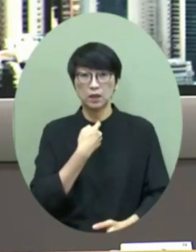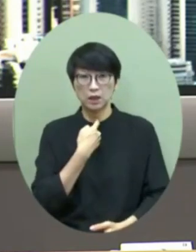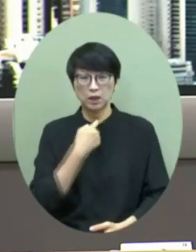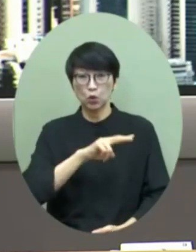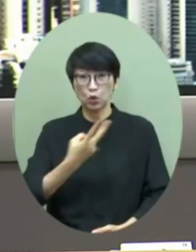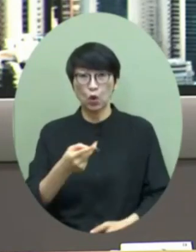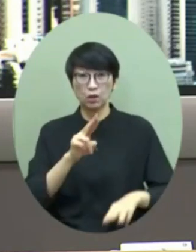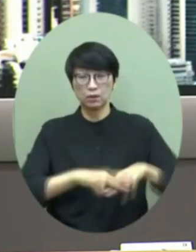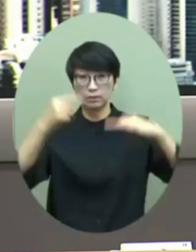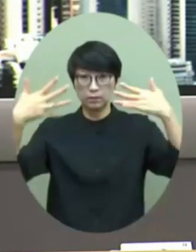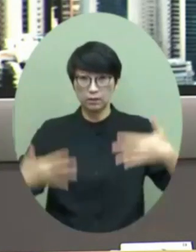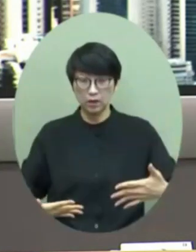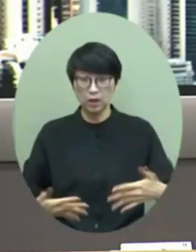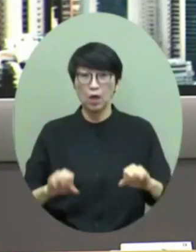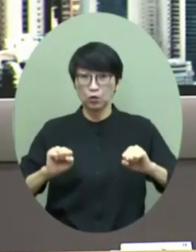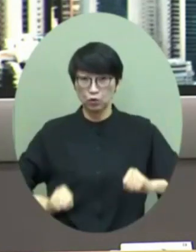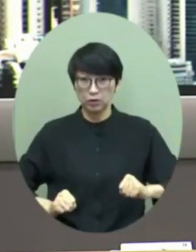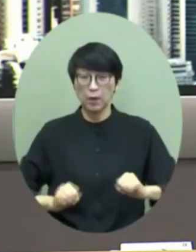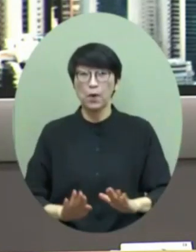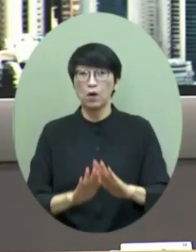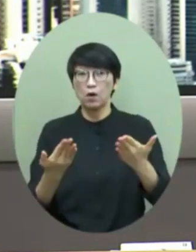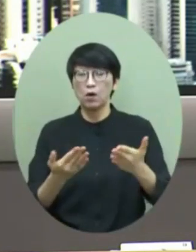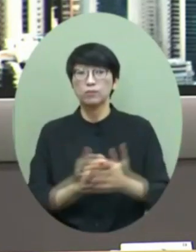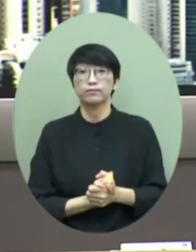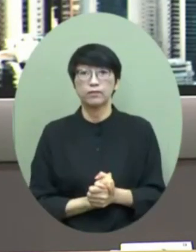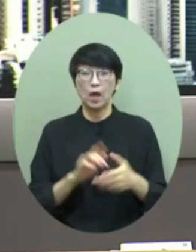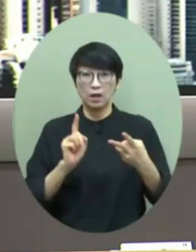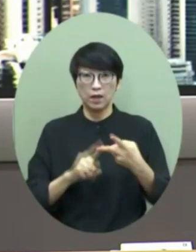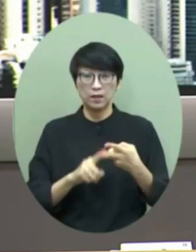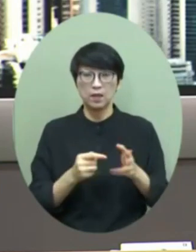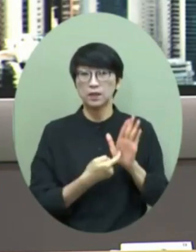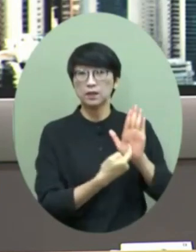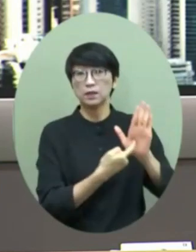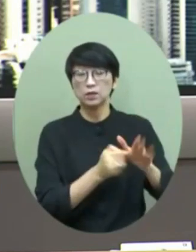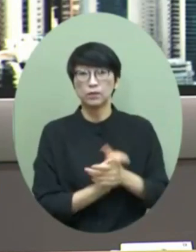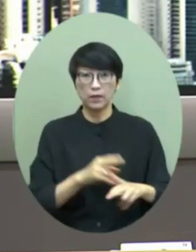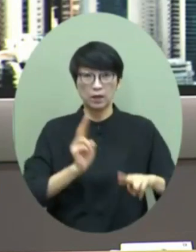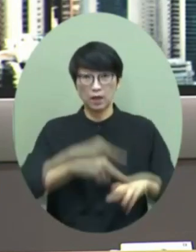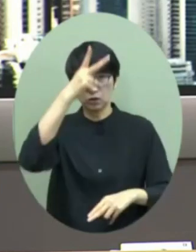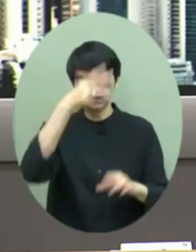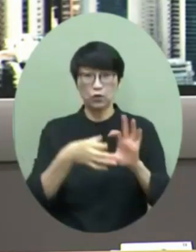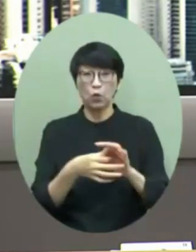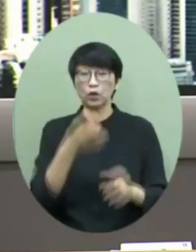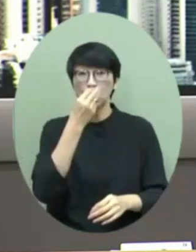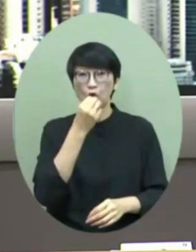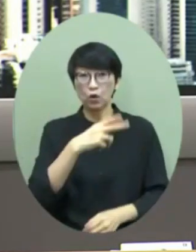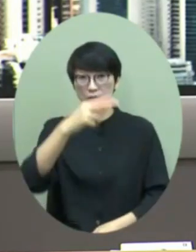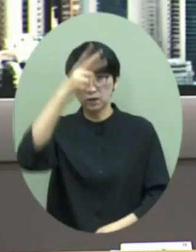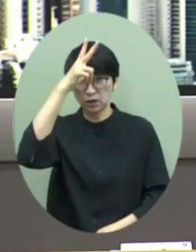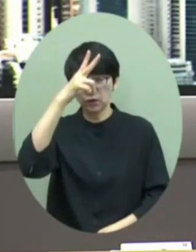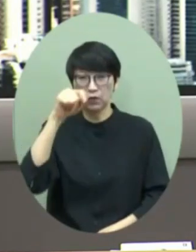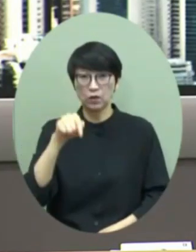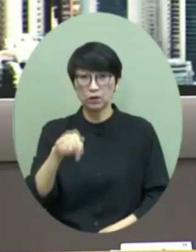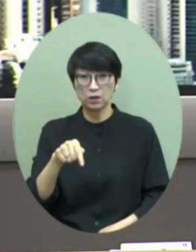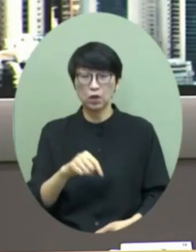clearly the commitment of the Central People's Government to the implementation of one country, two system, at the same time showed its determination to improve upon